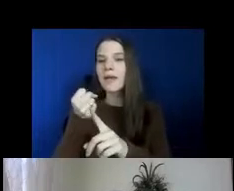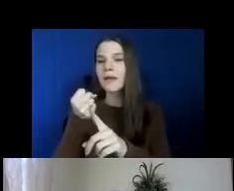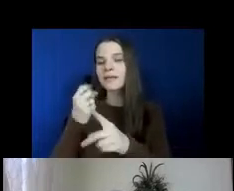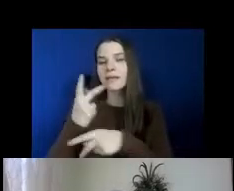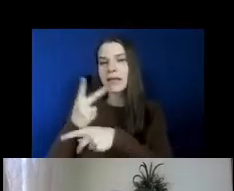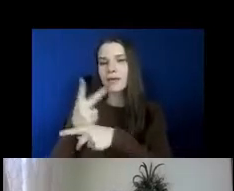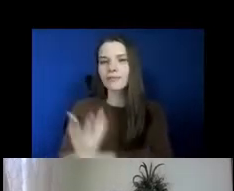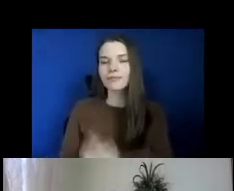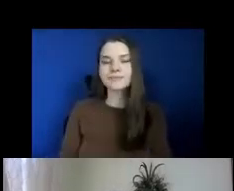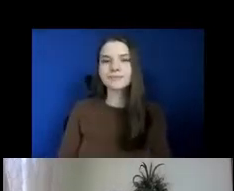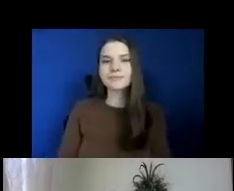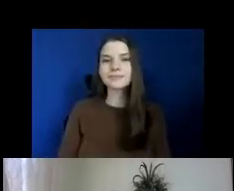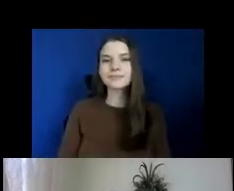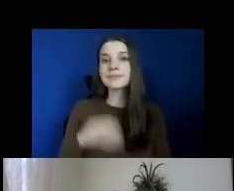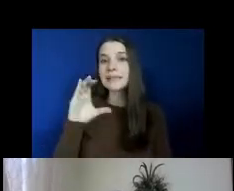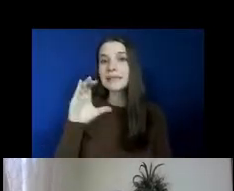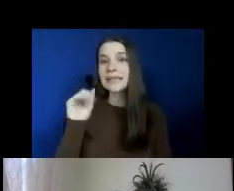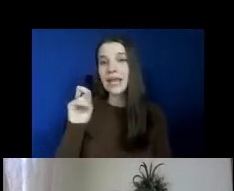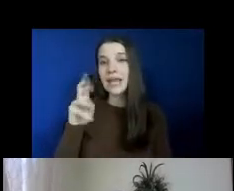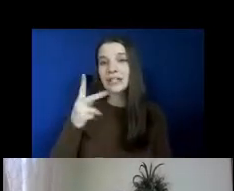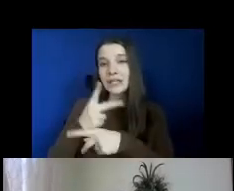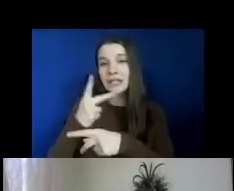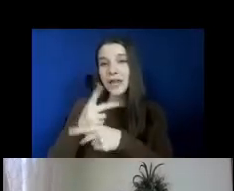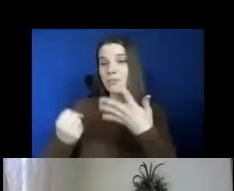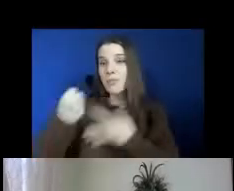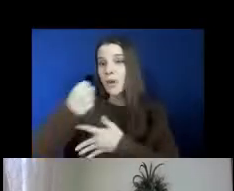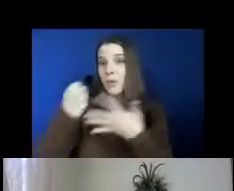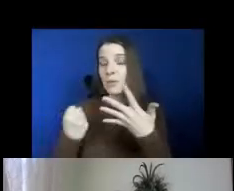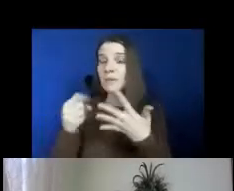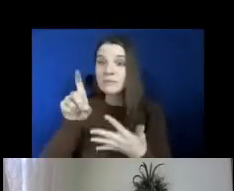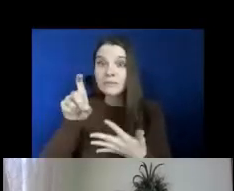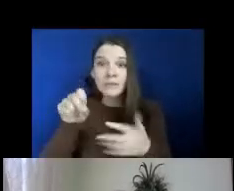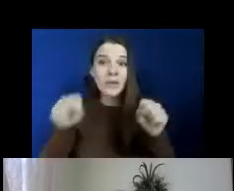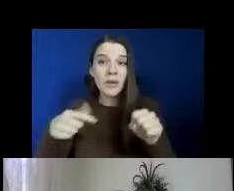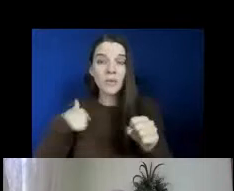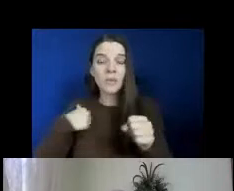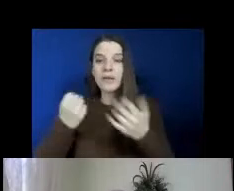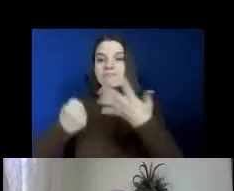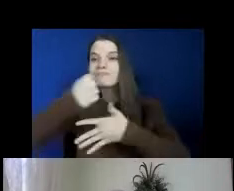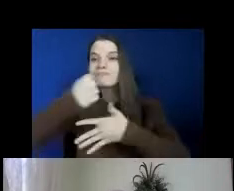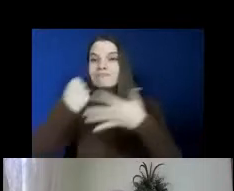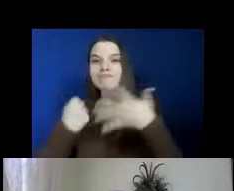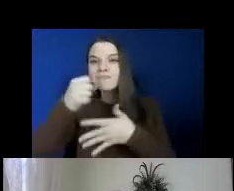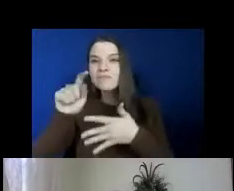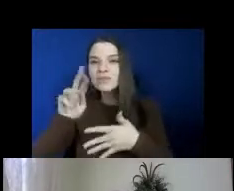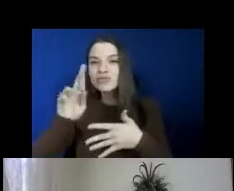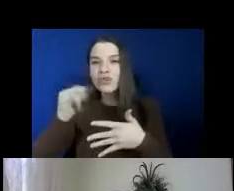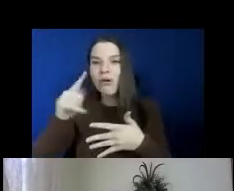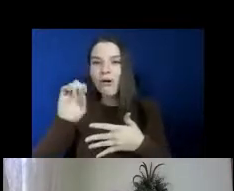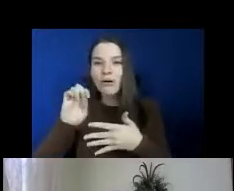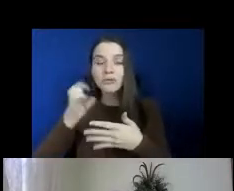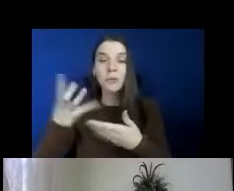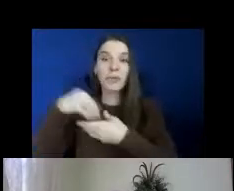care and cancer care priorities. Could we triage within our